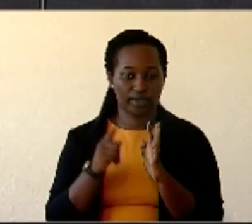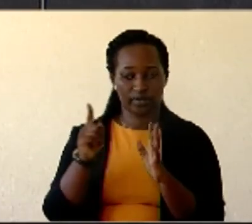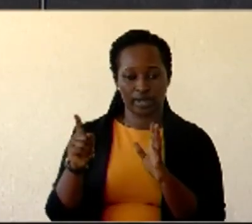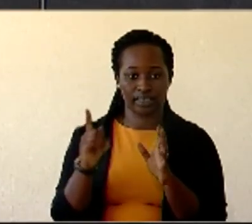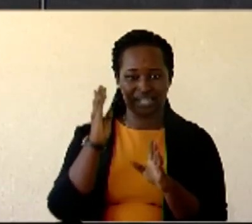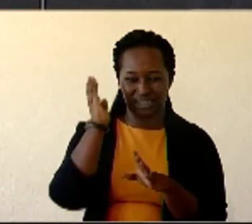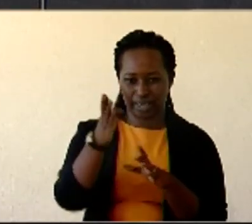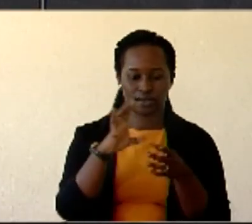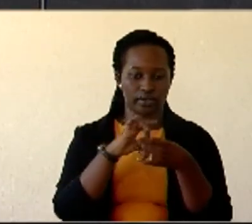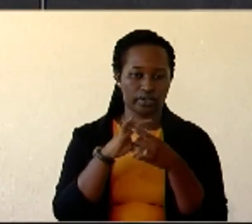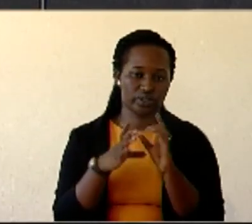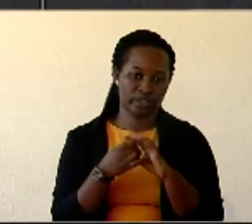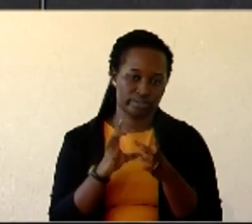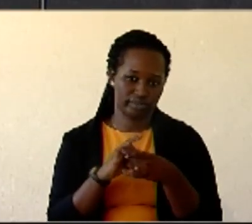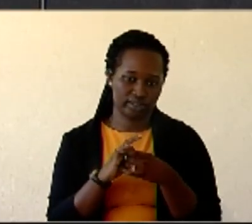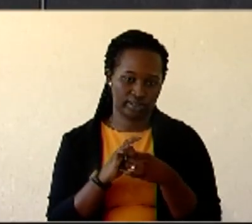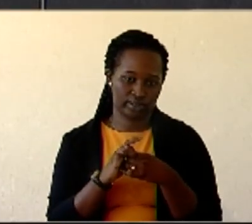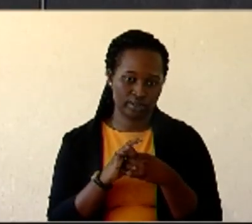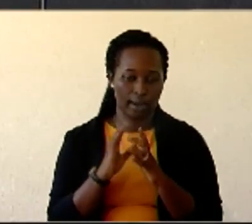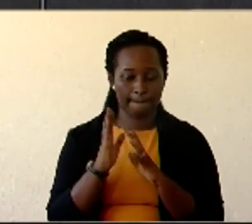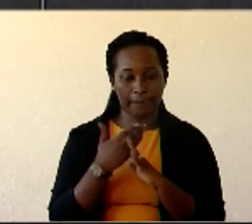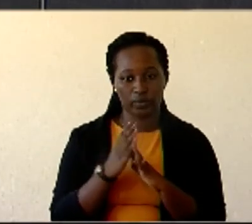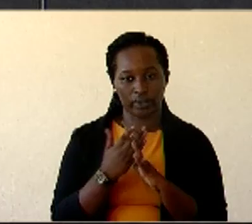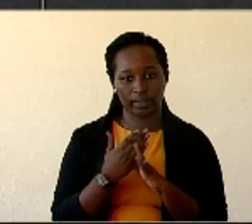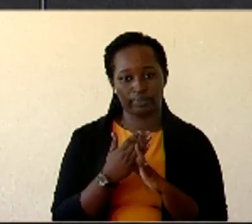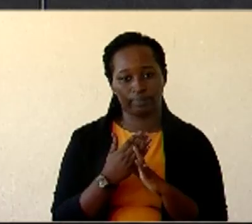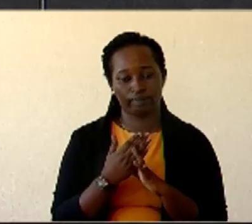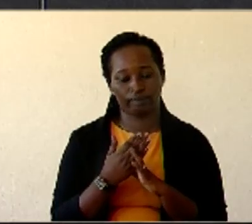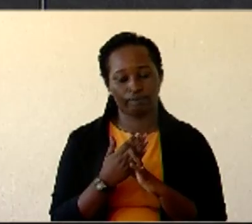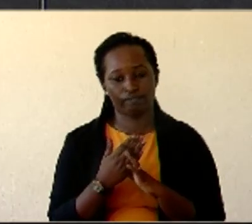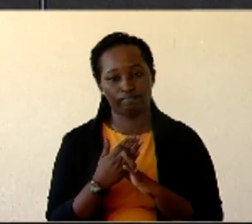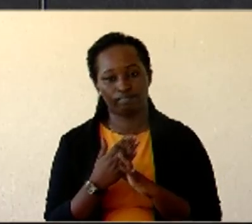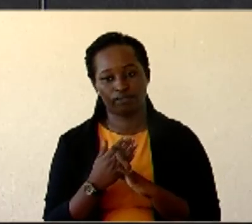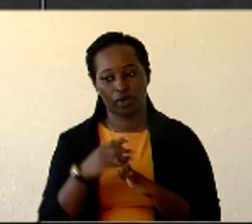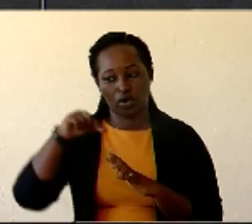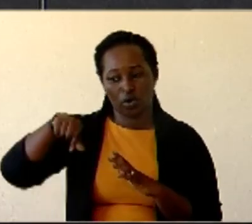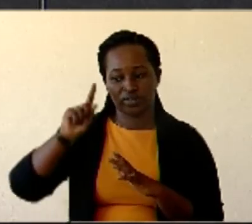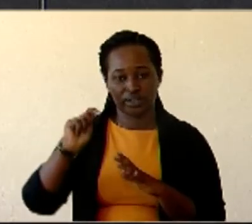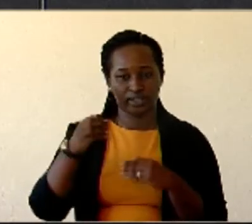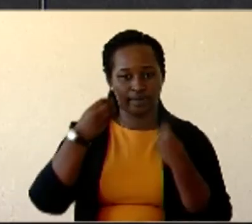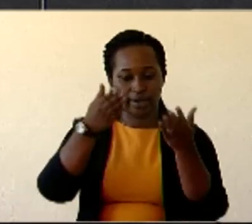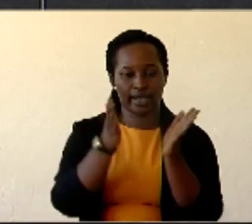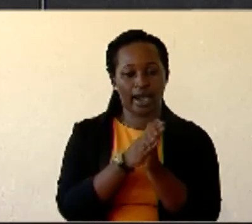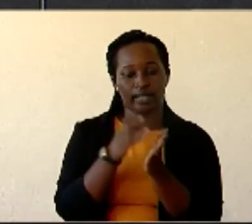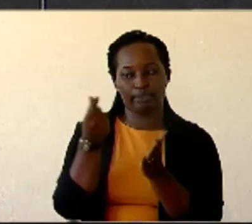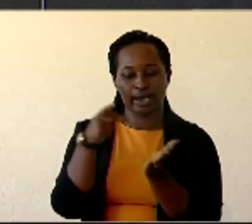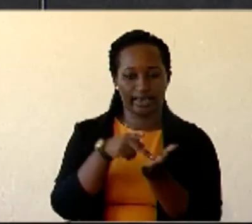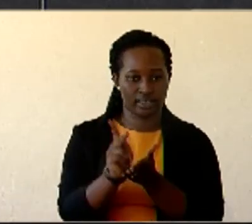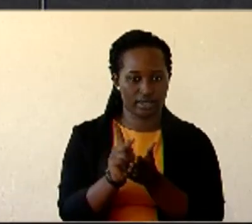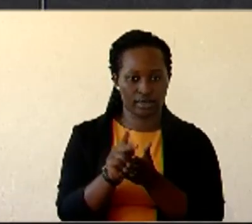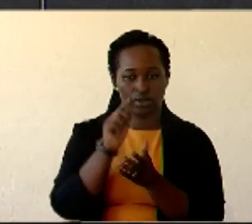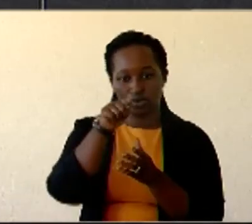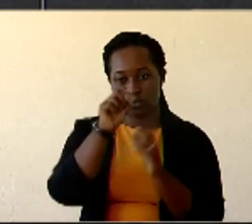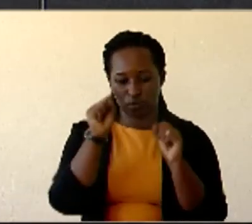relationship. There's a direct relationship between quantity supplied and price. Now you should